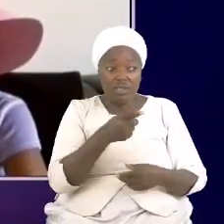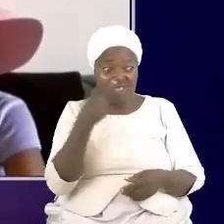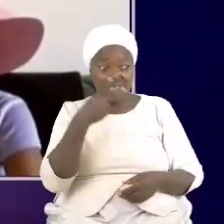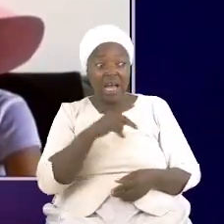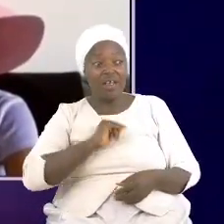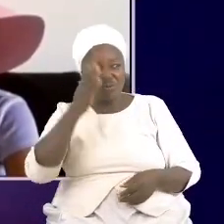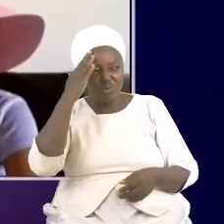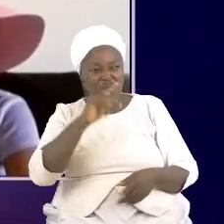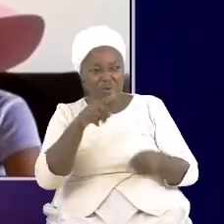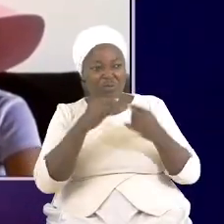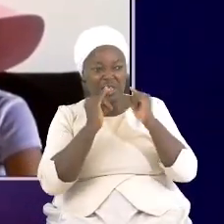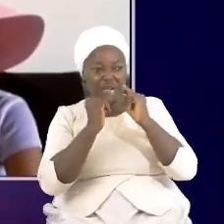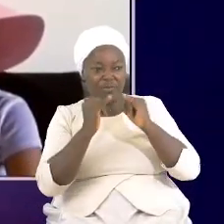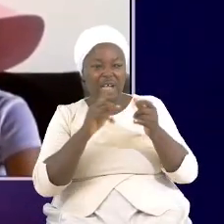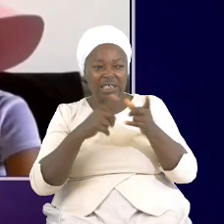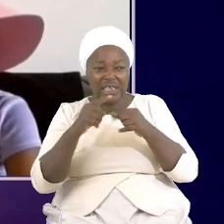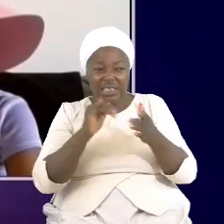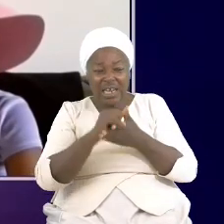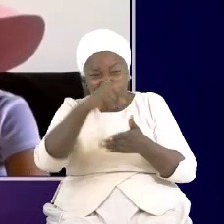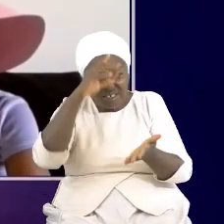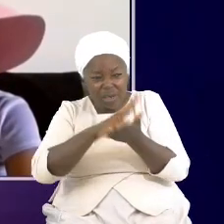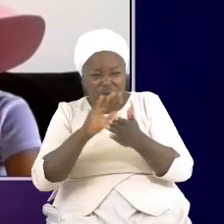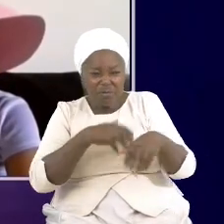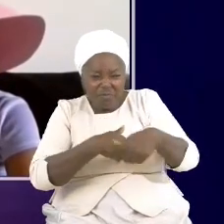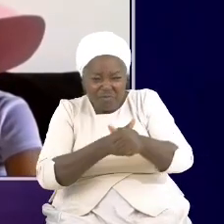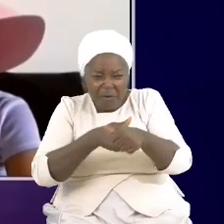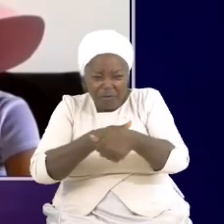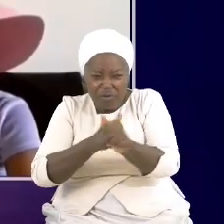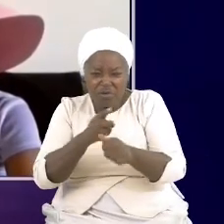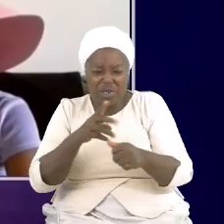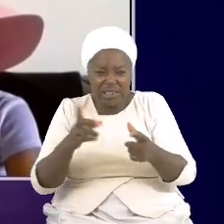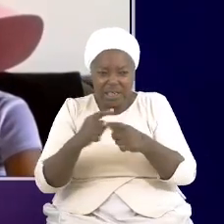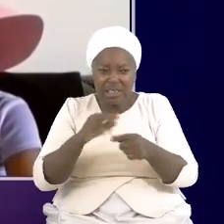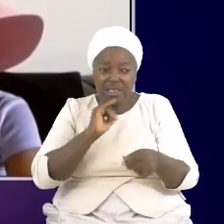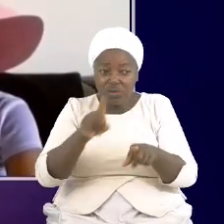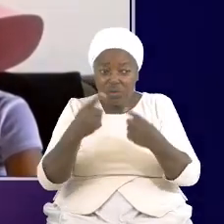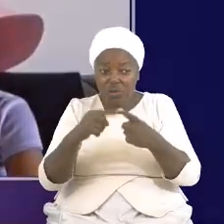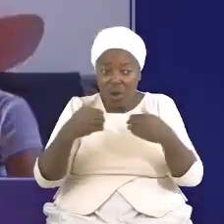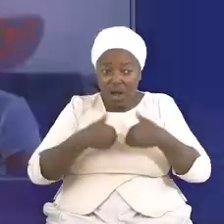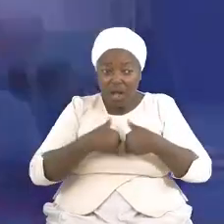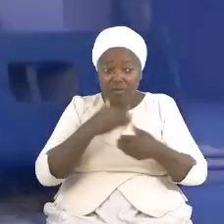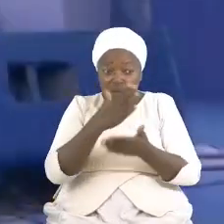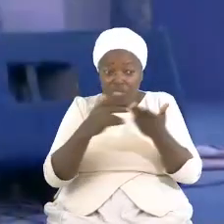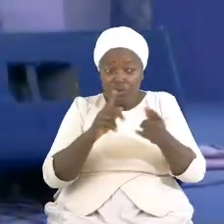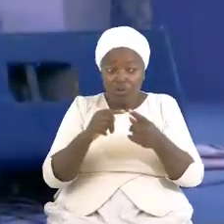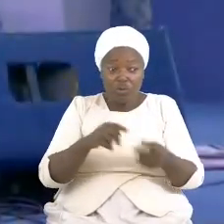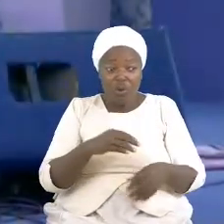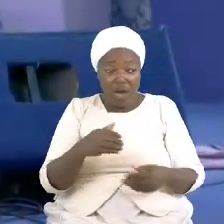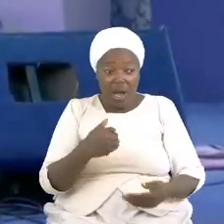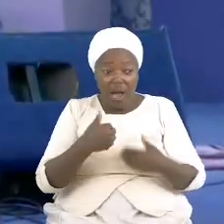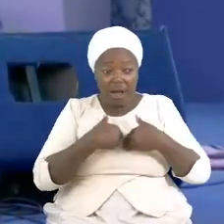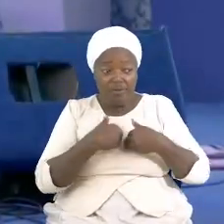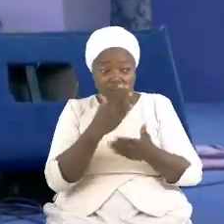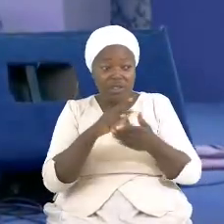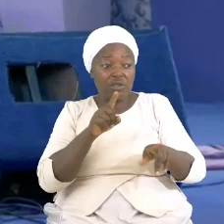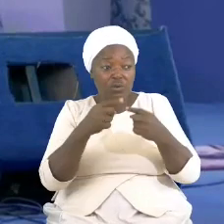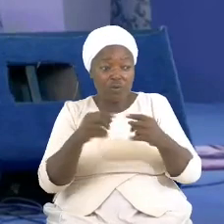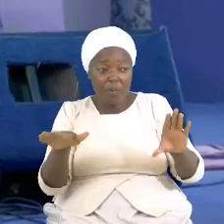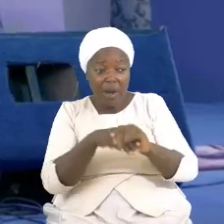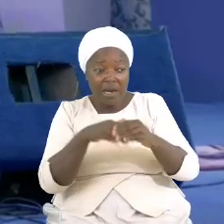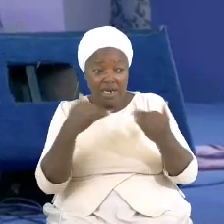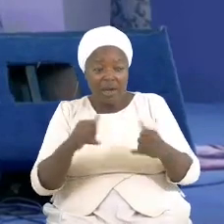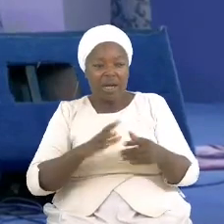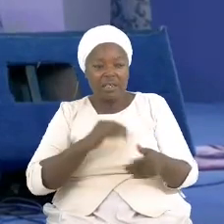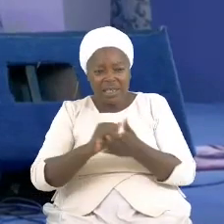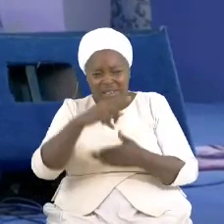evil spirit follows you. He's going to ask somebody's hand in marriage. And that shadow of evil spirit